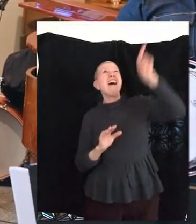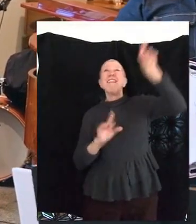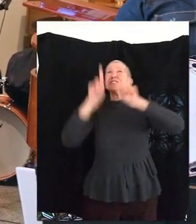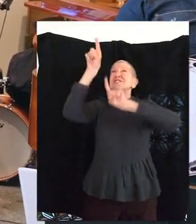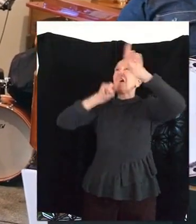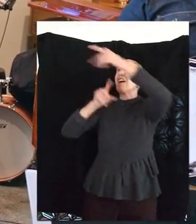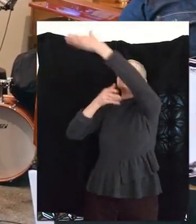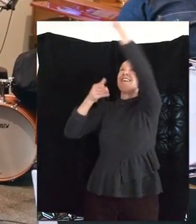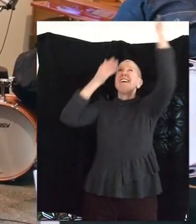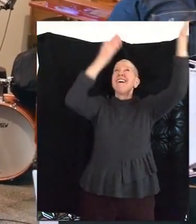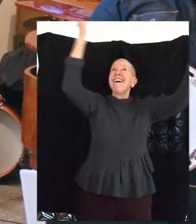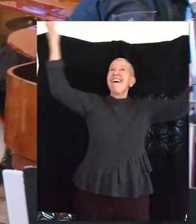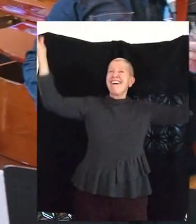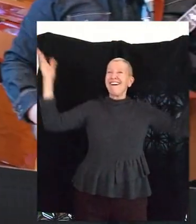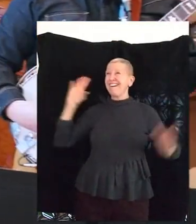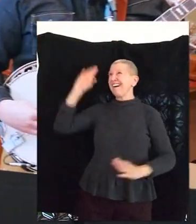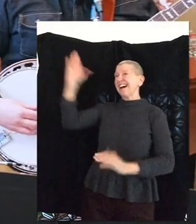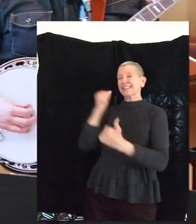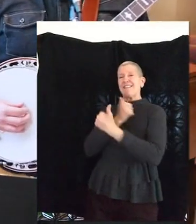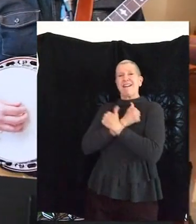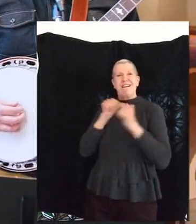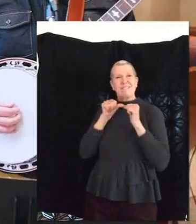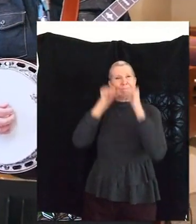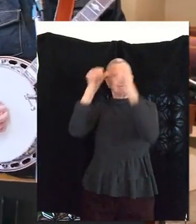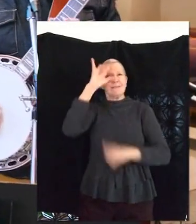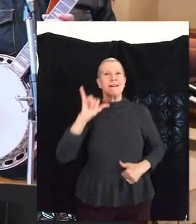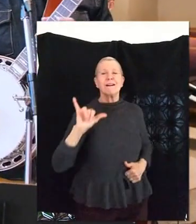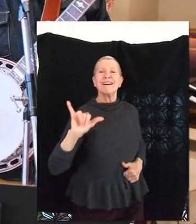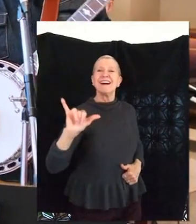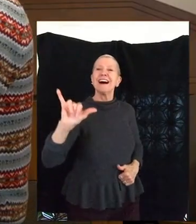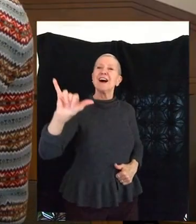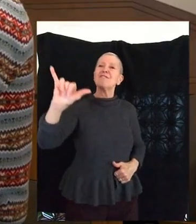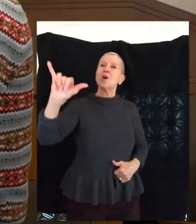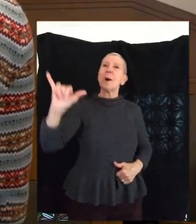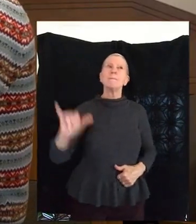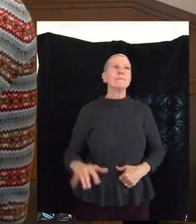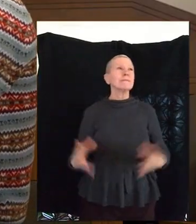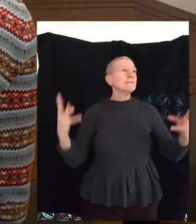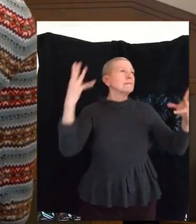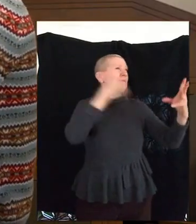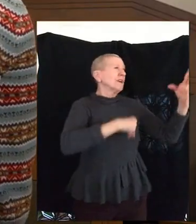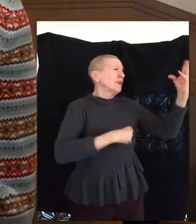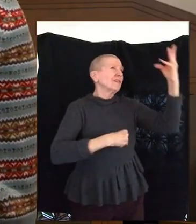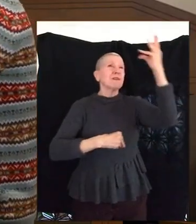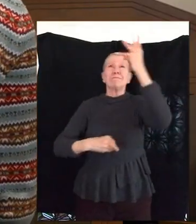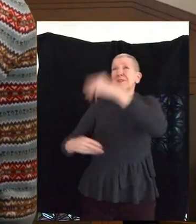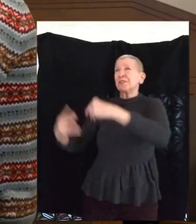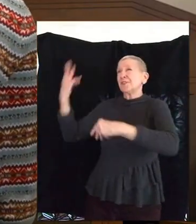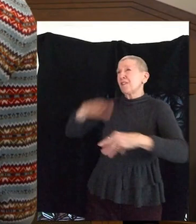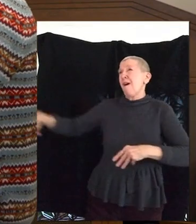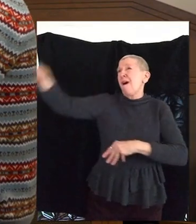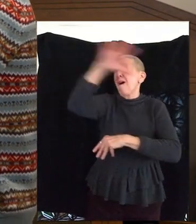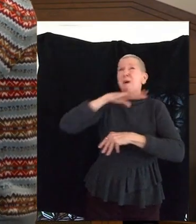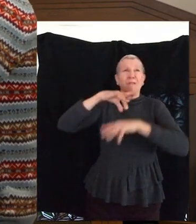unknown galaxies, God's love is everlasting. Splendor springs forth across